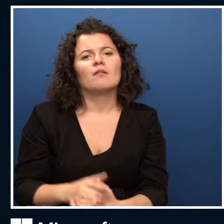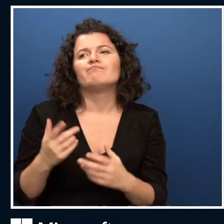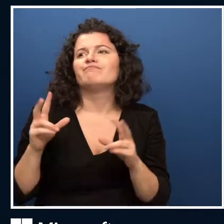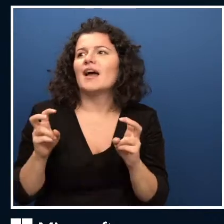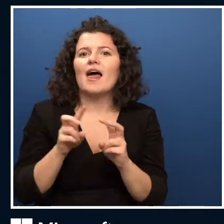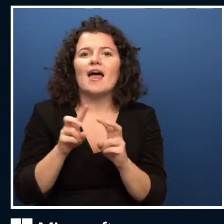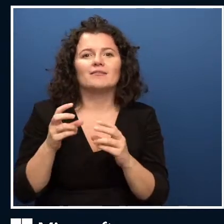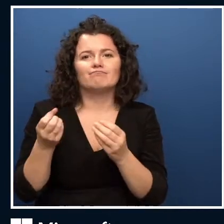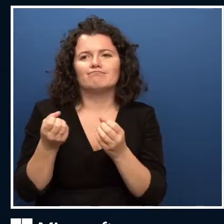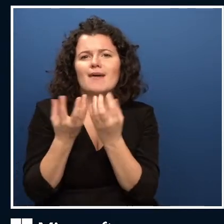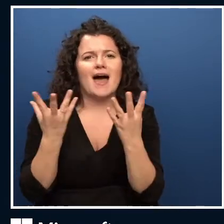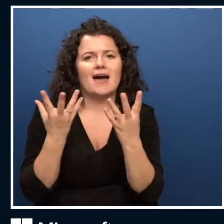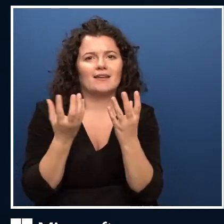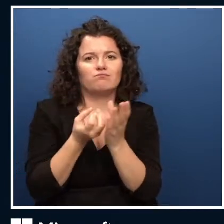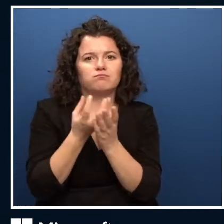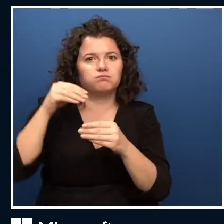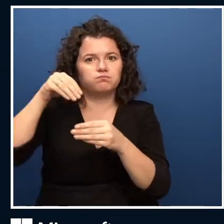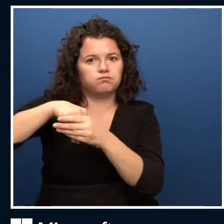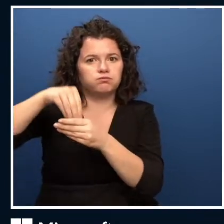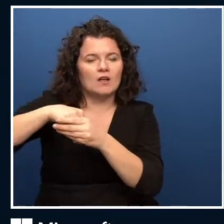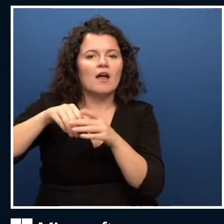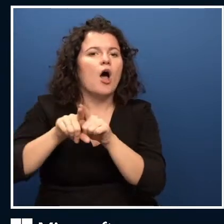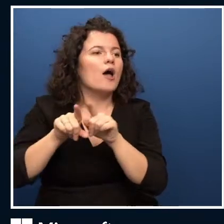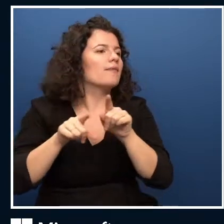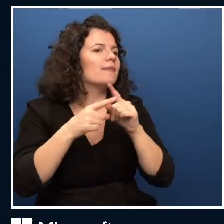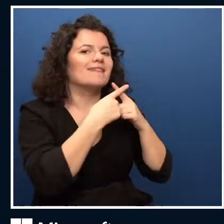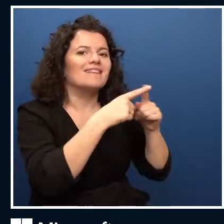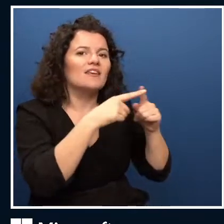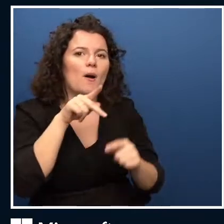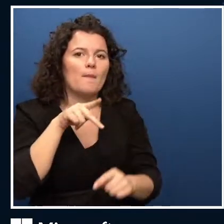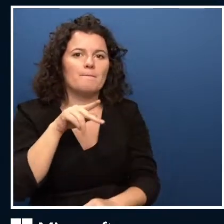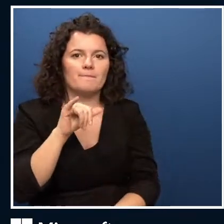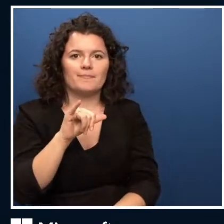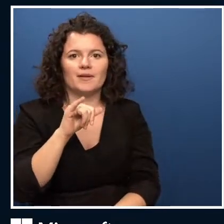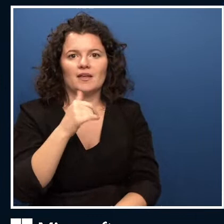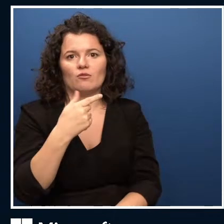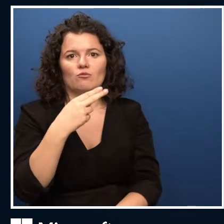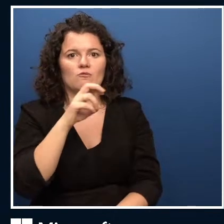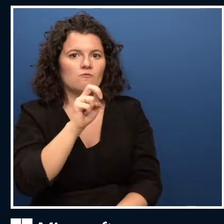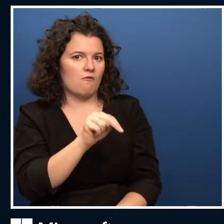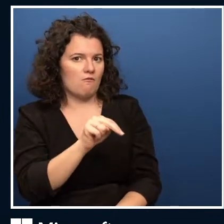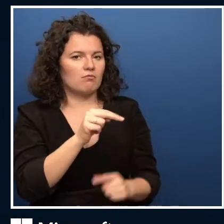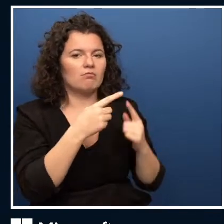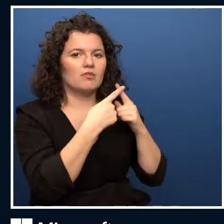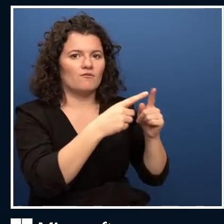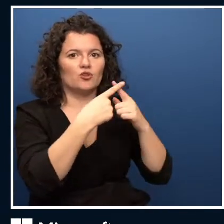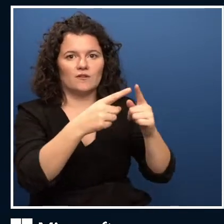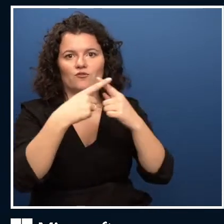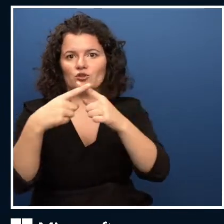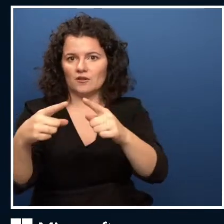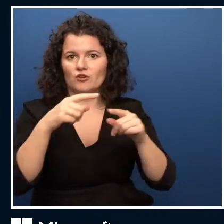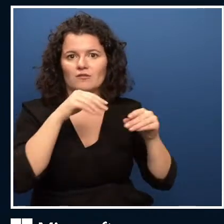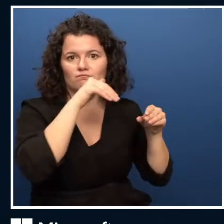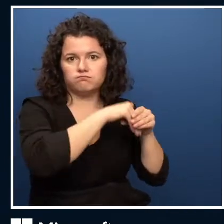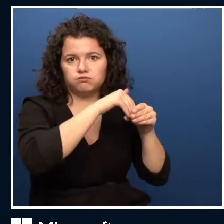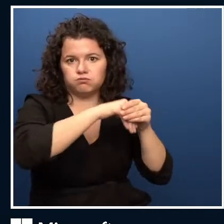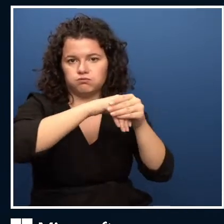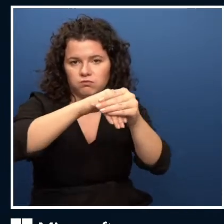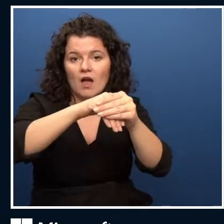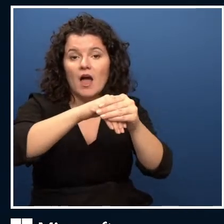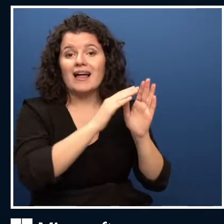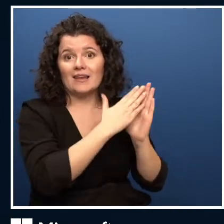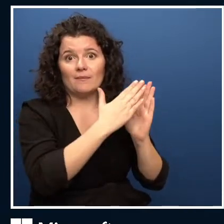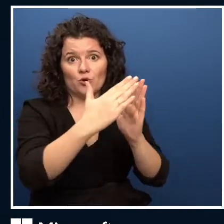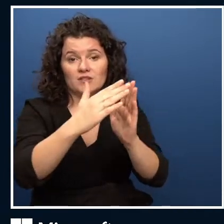other Python libraries. We're going to be using TensorFlow as well. And Librosa specifically